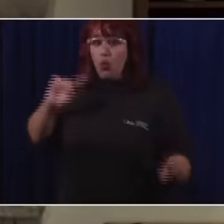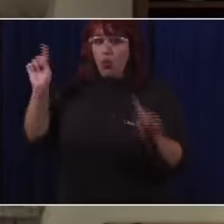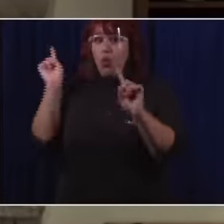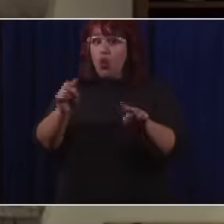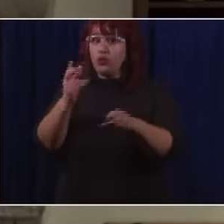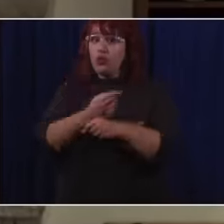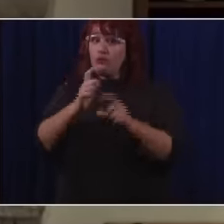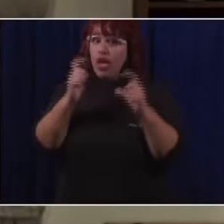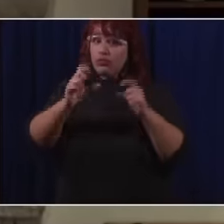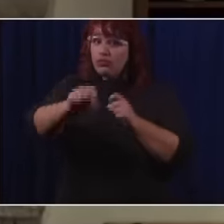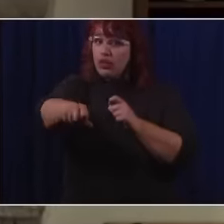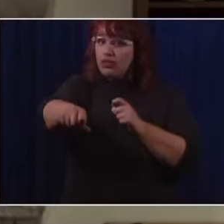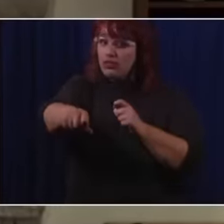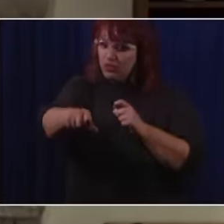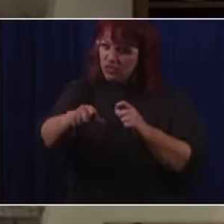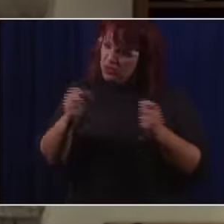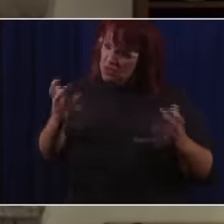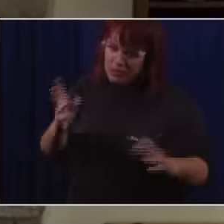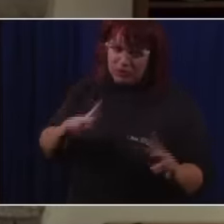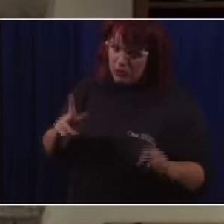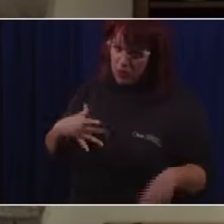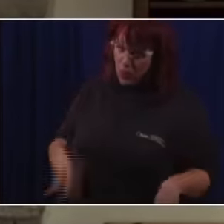or two schools,